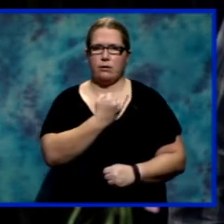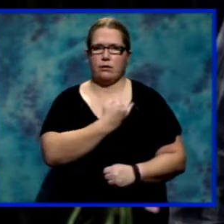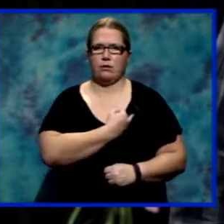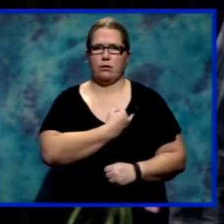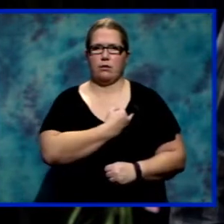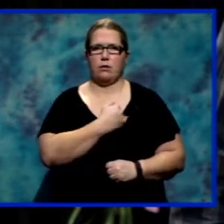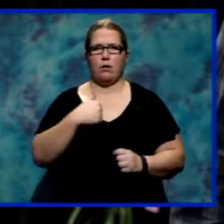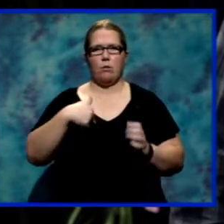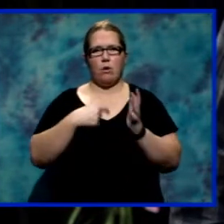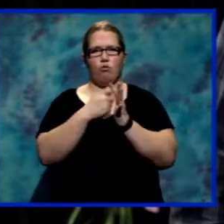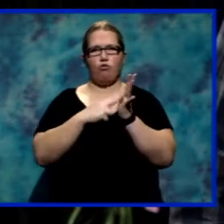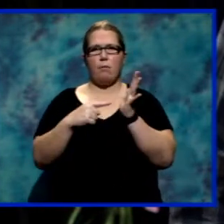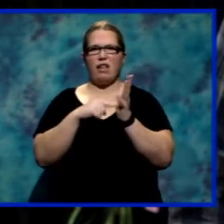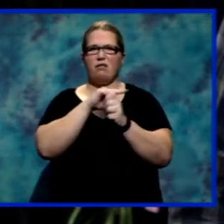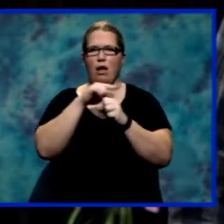We repent of our rebellion.